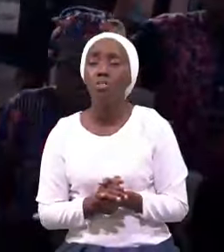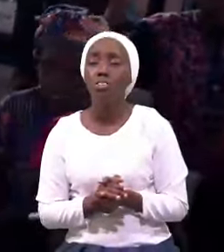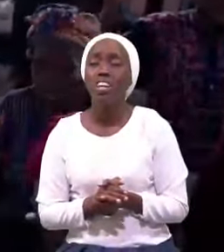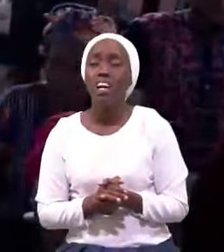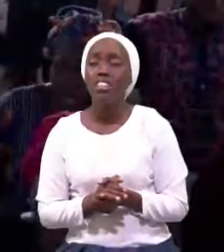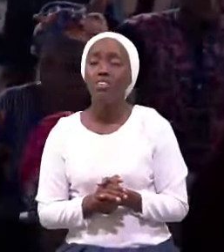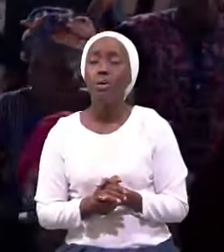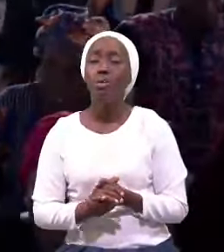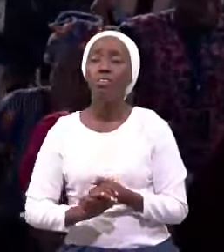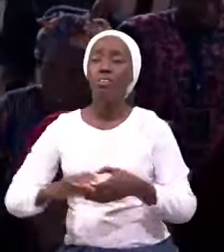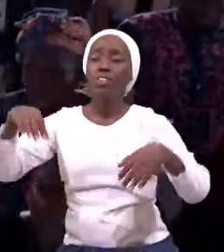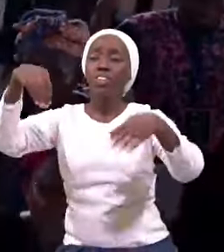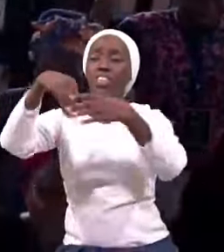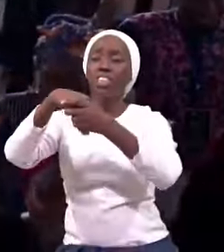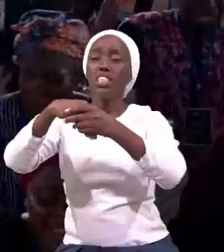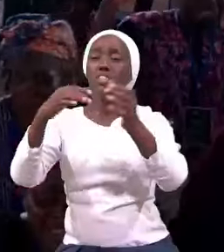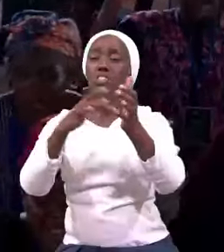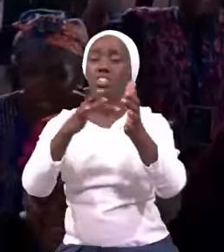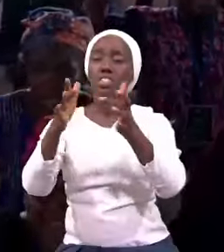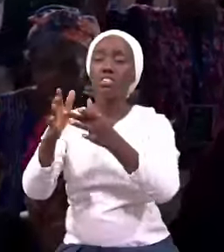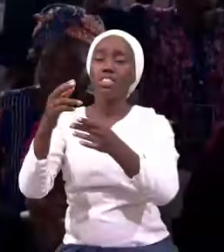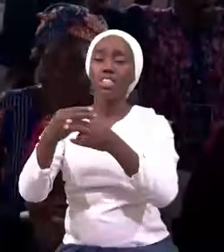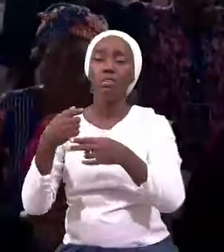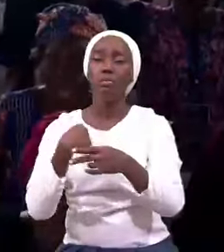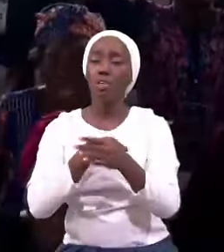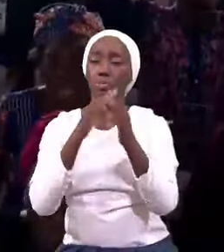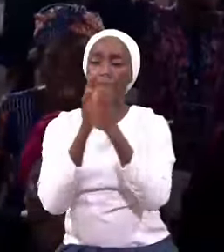In Jesus' name we pray.